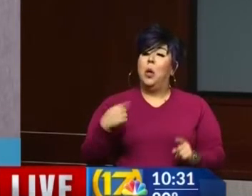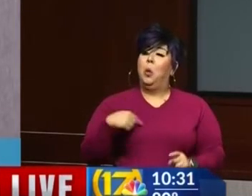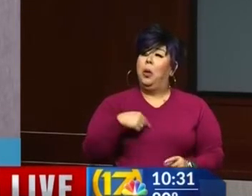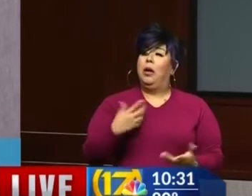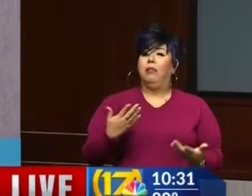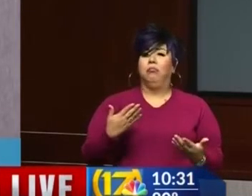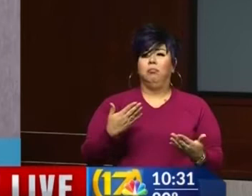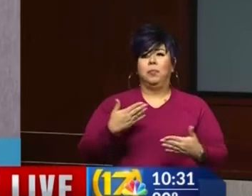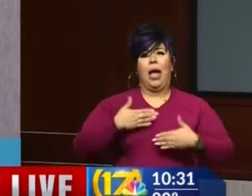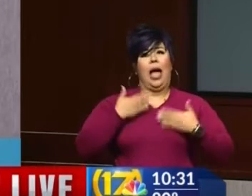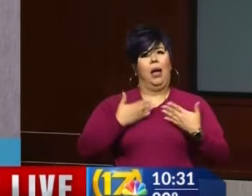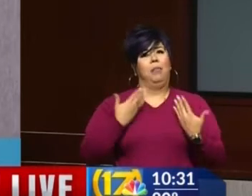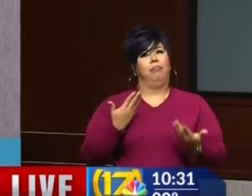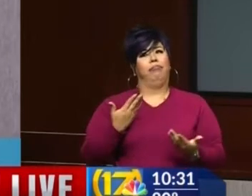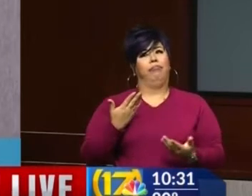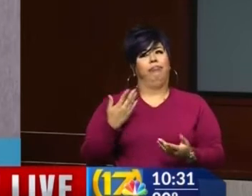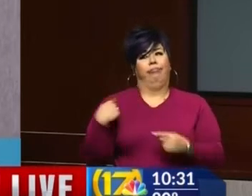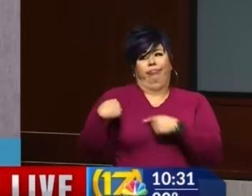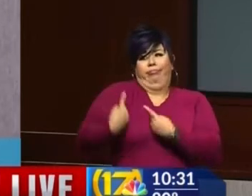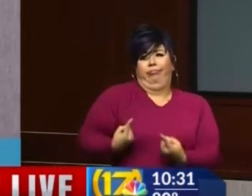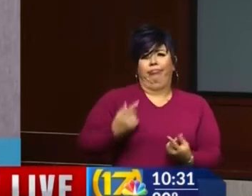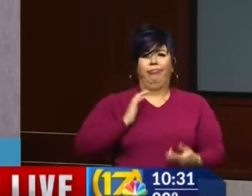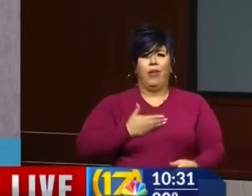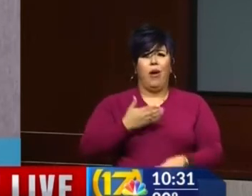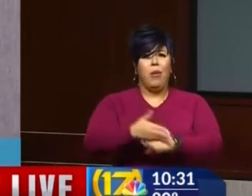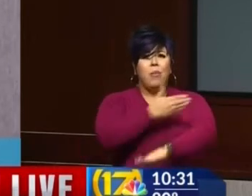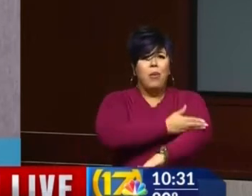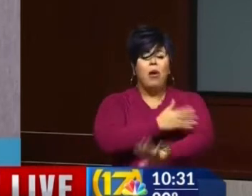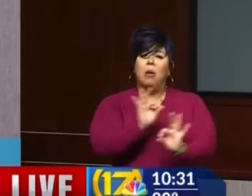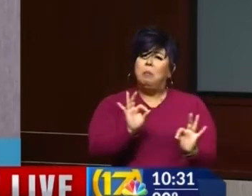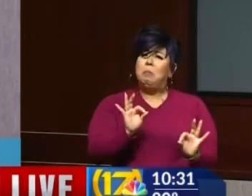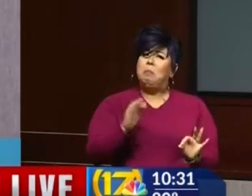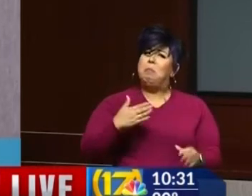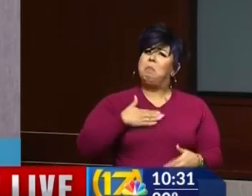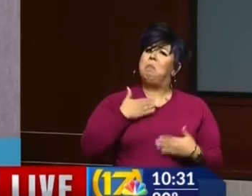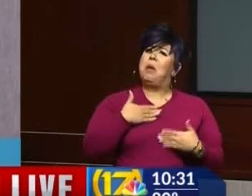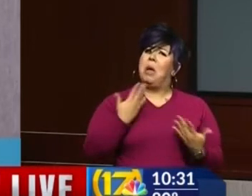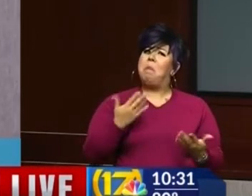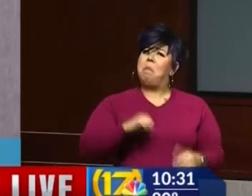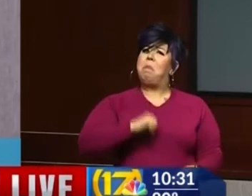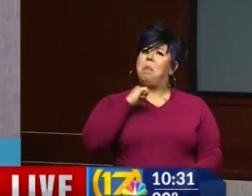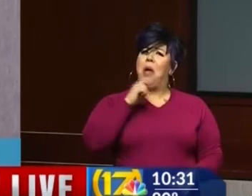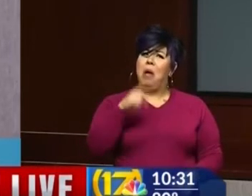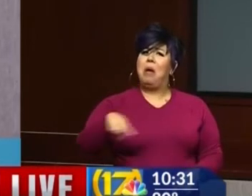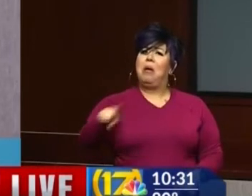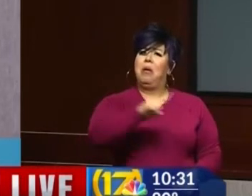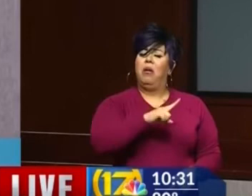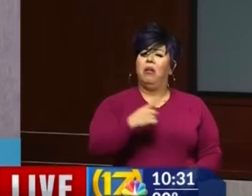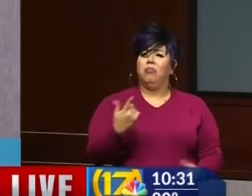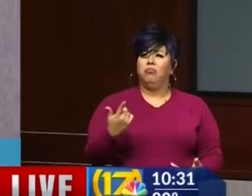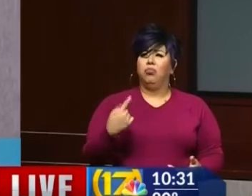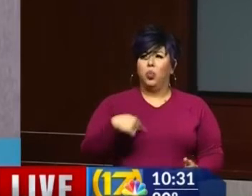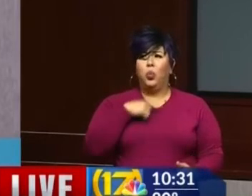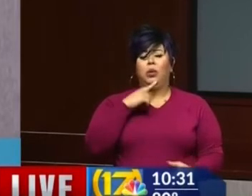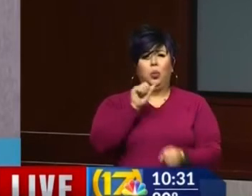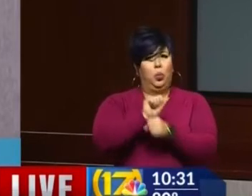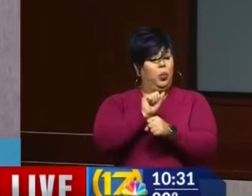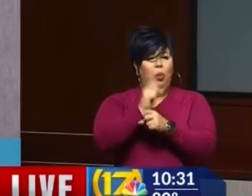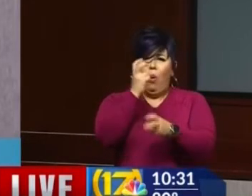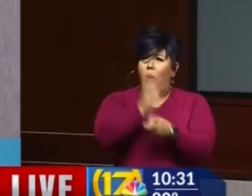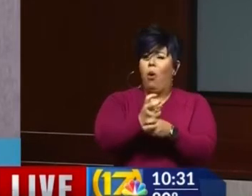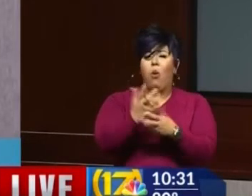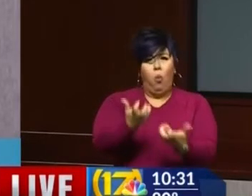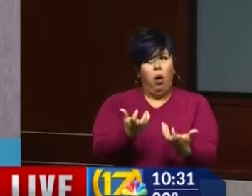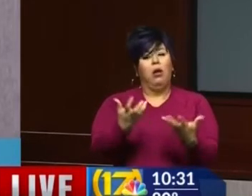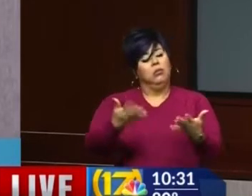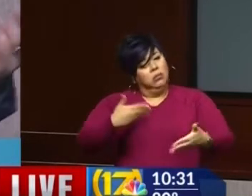pleased with our progress. We're pleased with where we are. And we are working very, very hard to